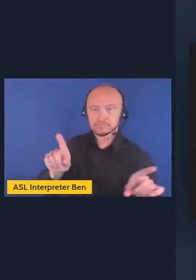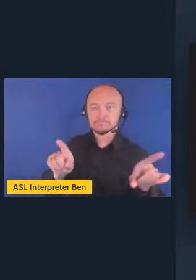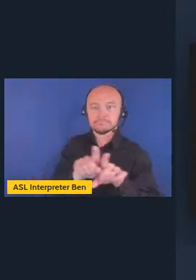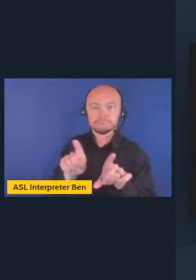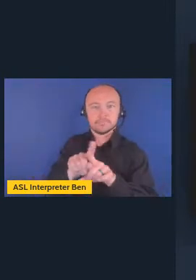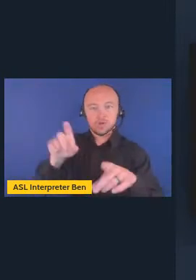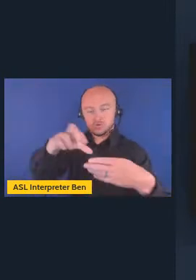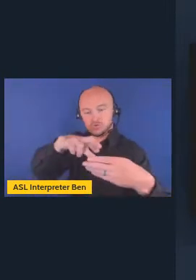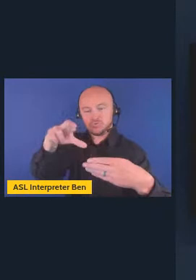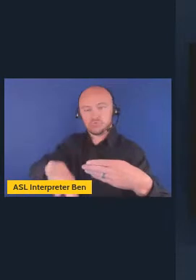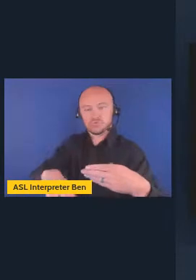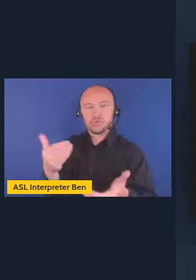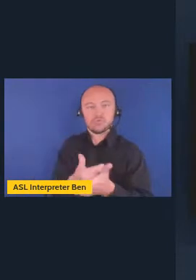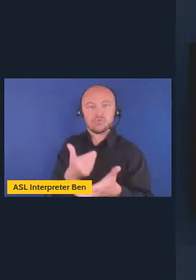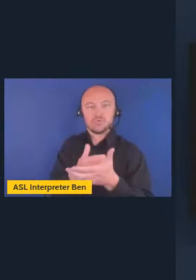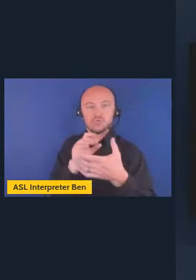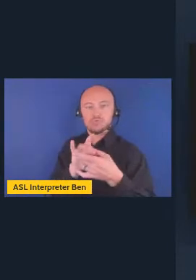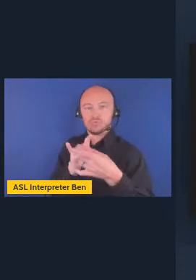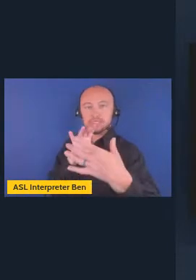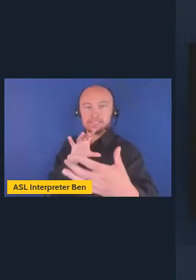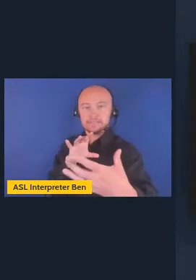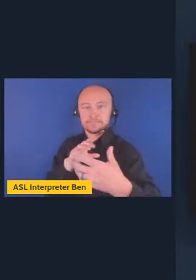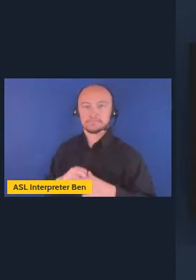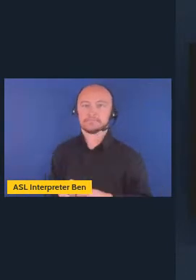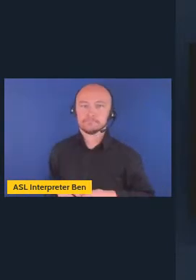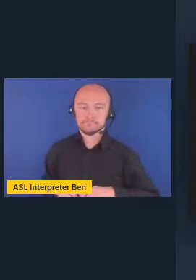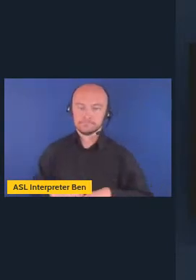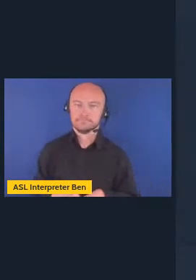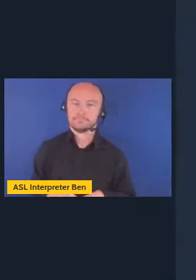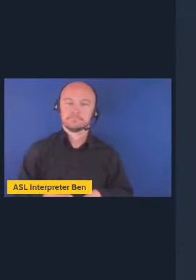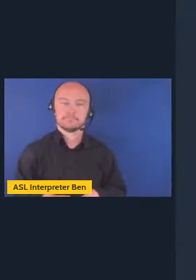in a new release of your package.